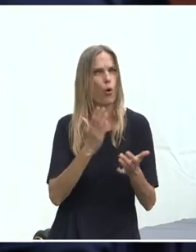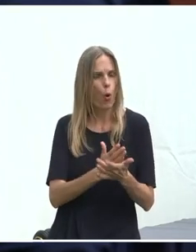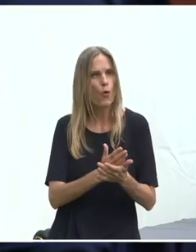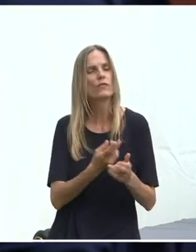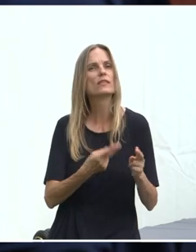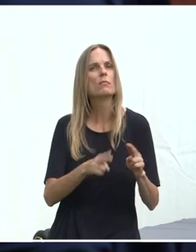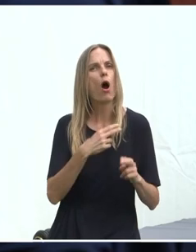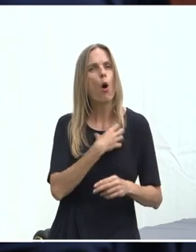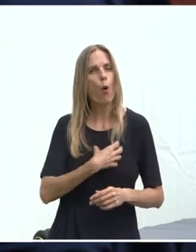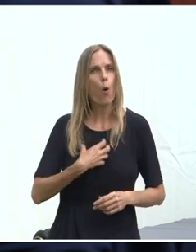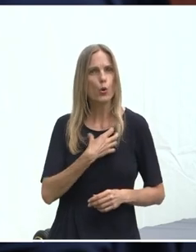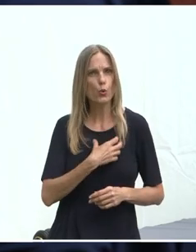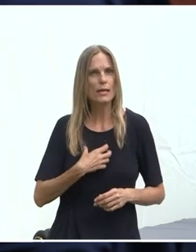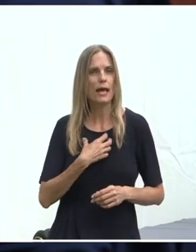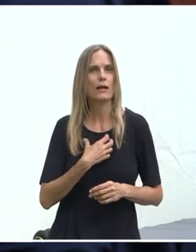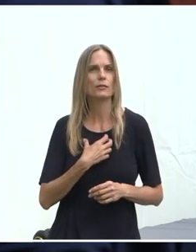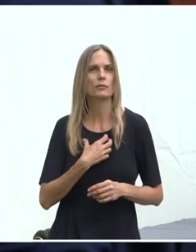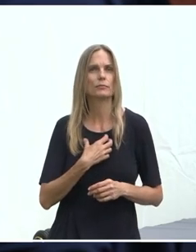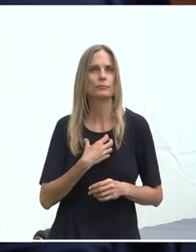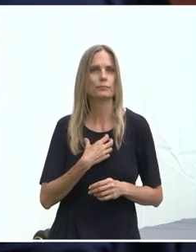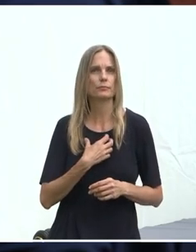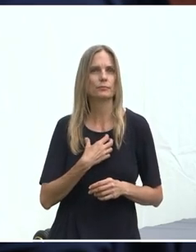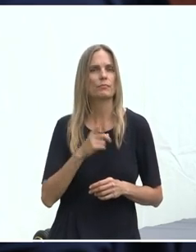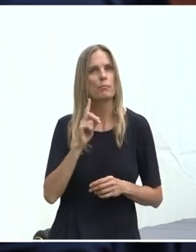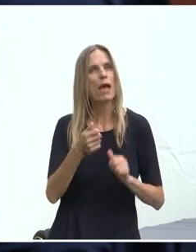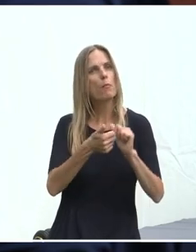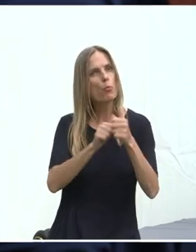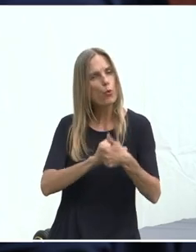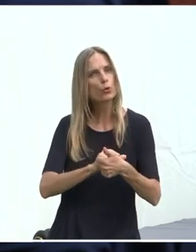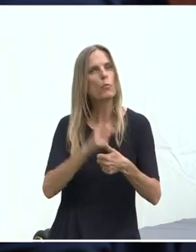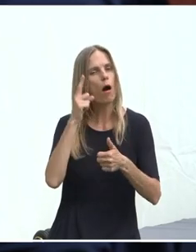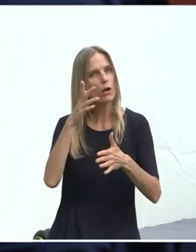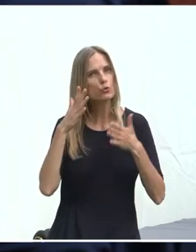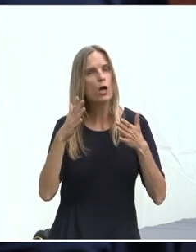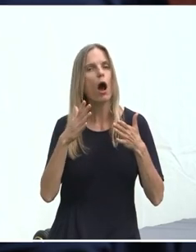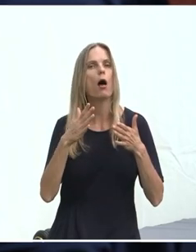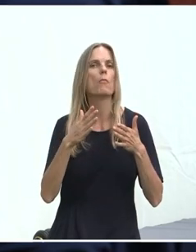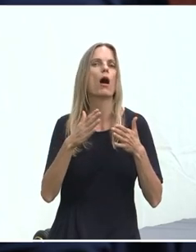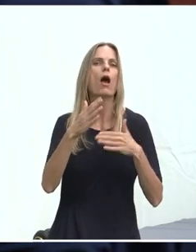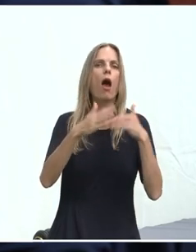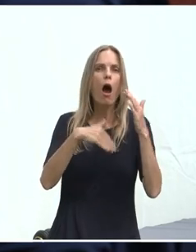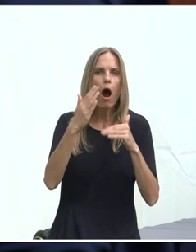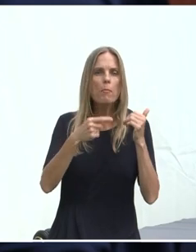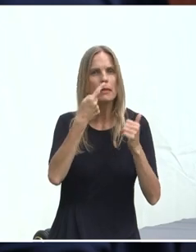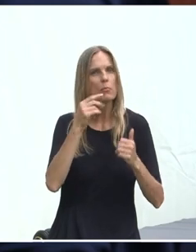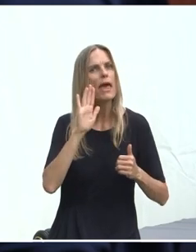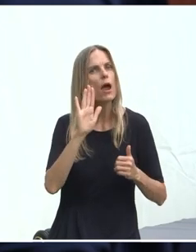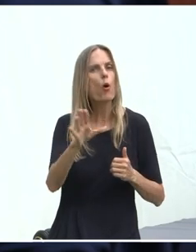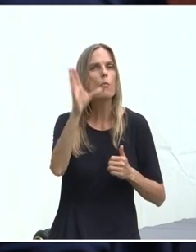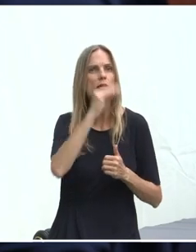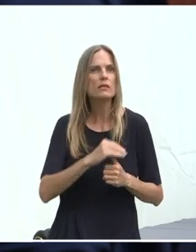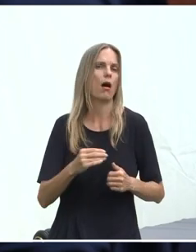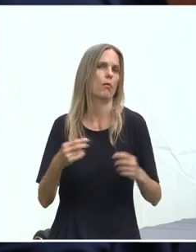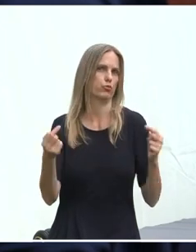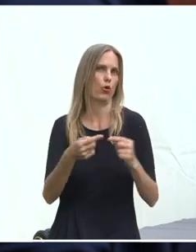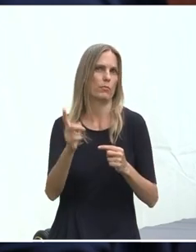for changing what a man can be. Yes, a man can take care of children. A man has